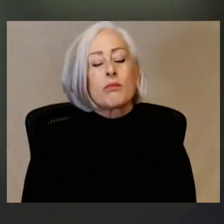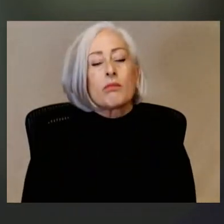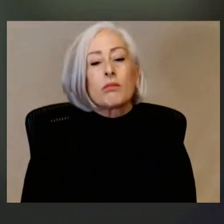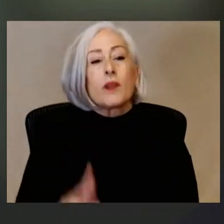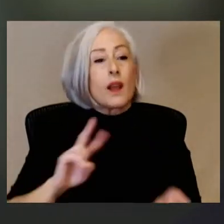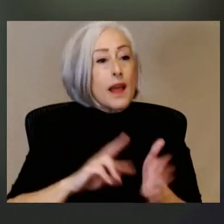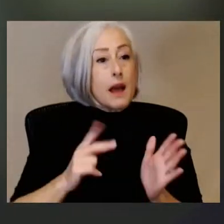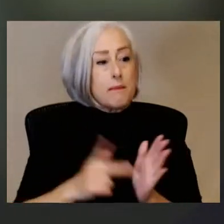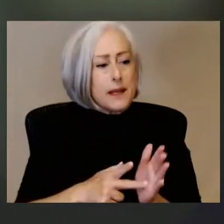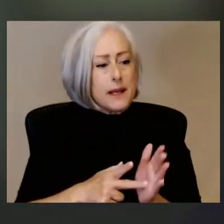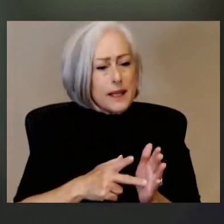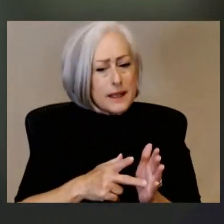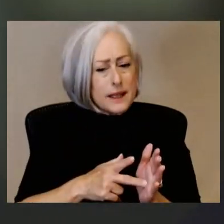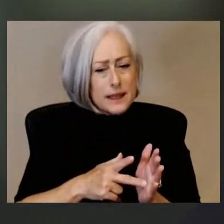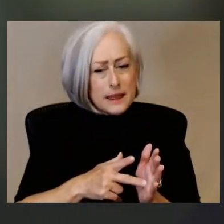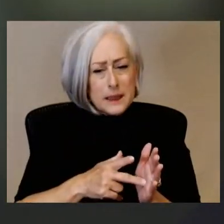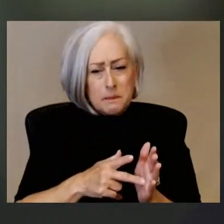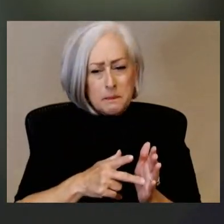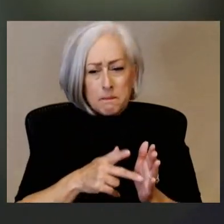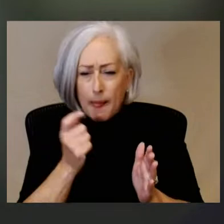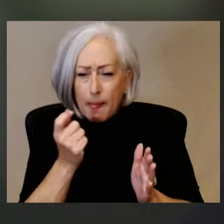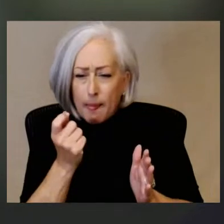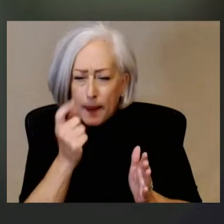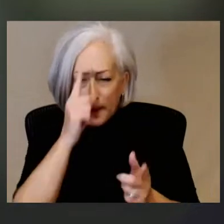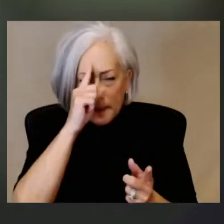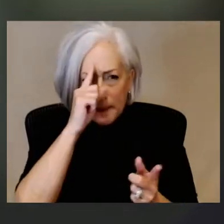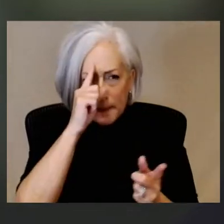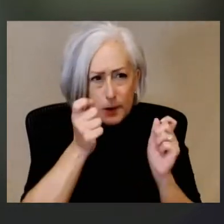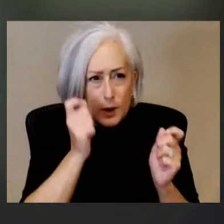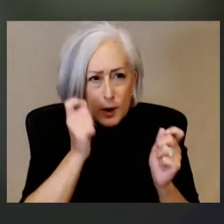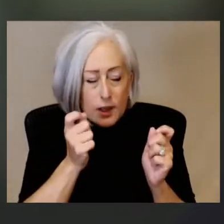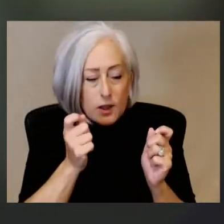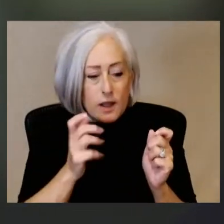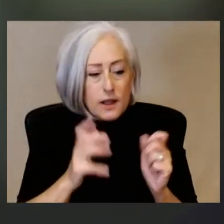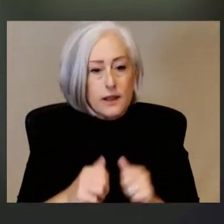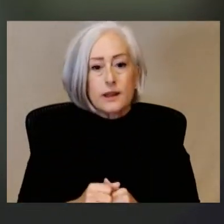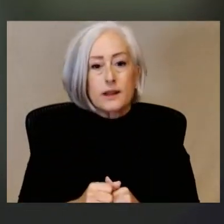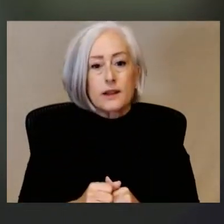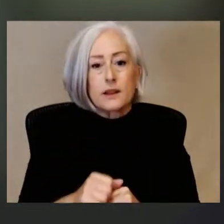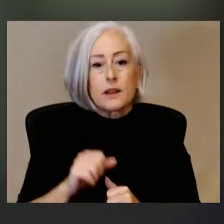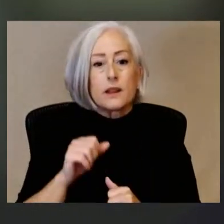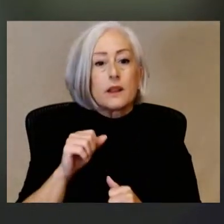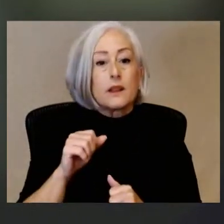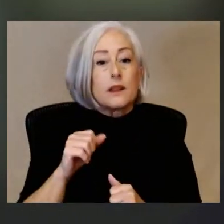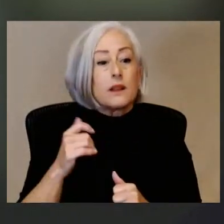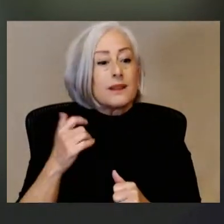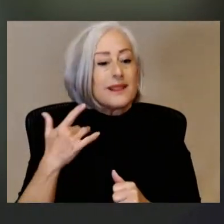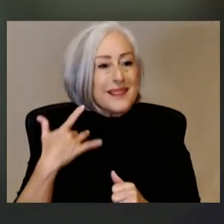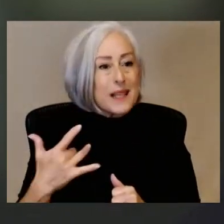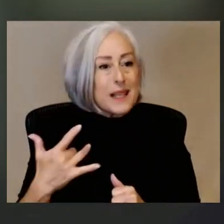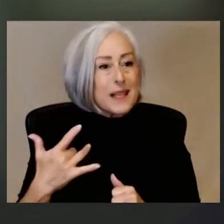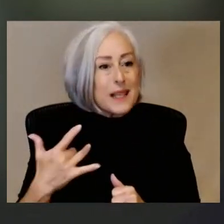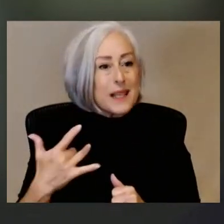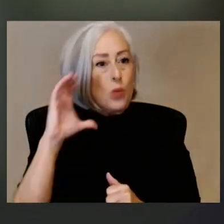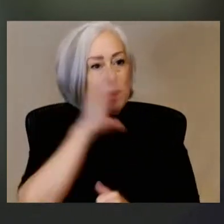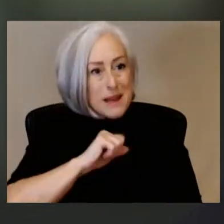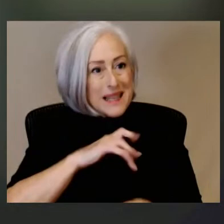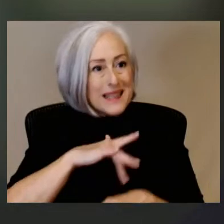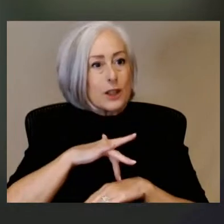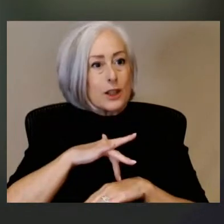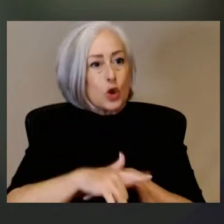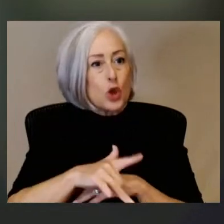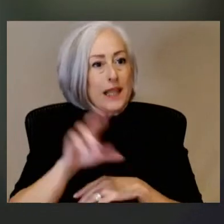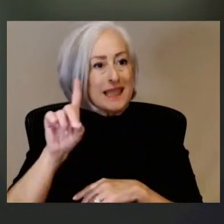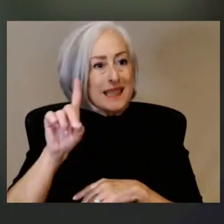subtle changes and oftentimes we're missing the early diagnosis. And even when